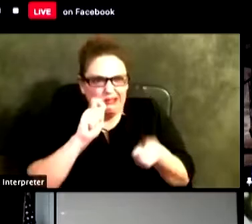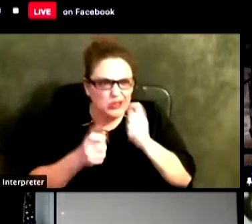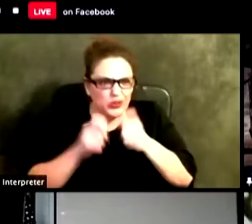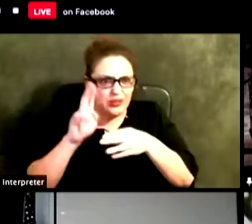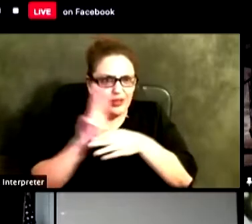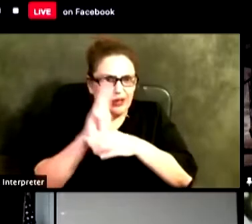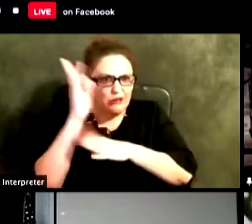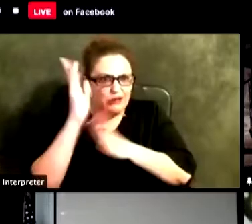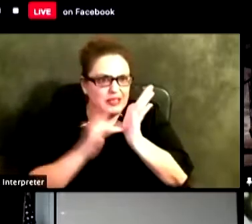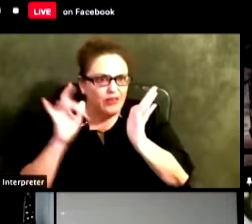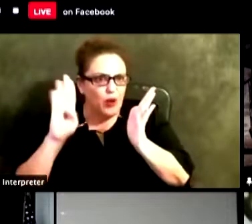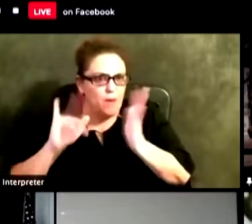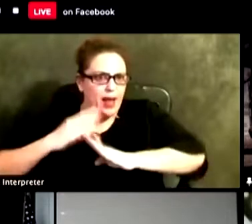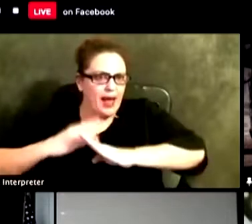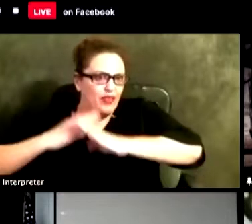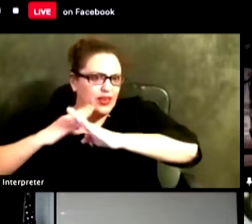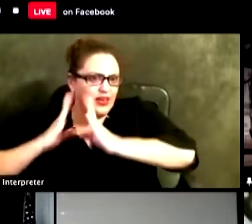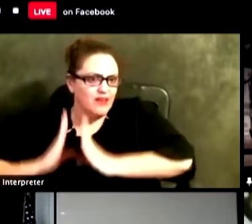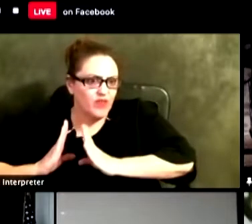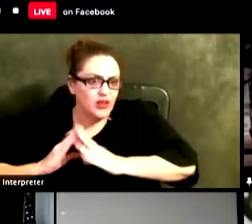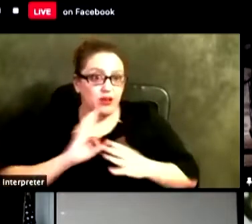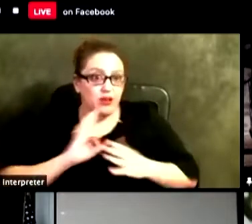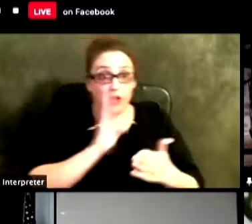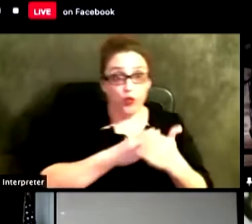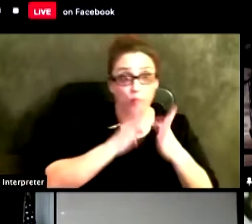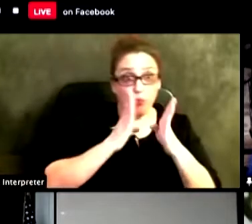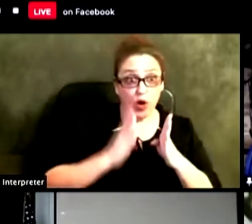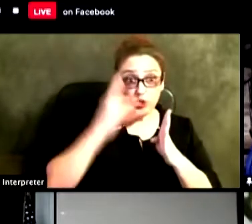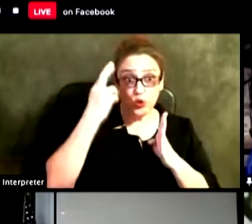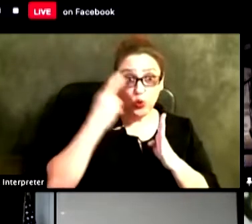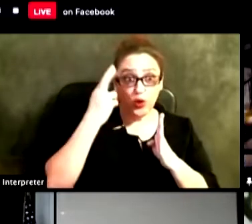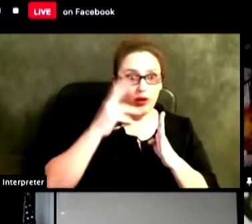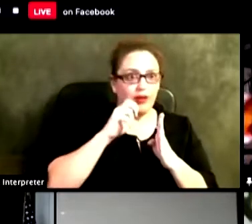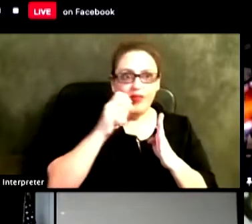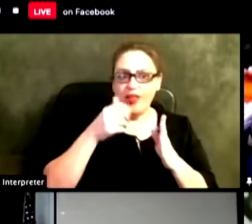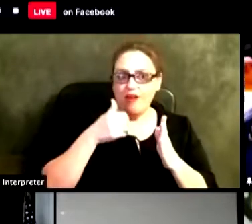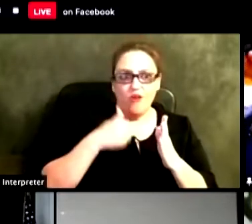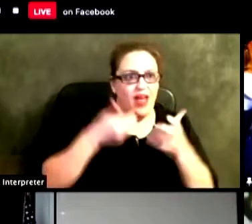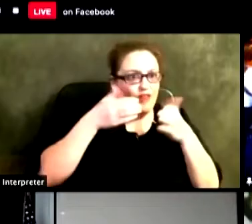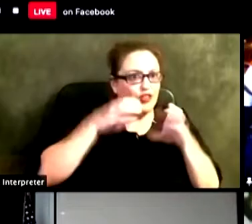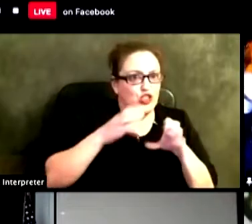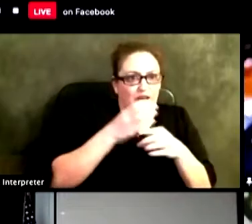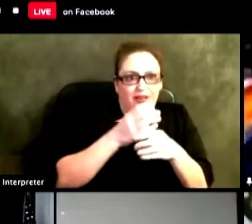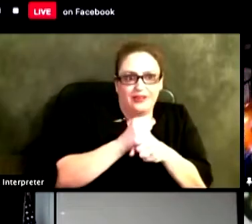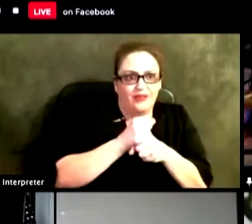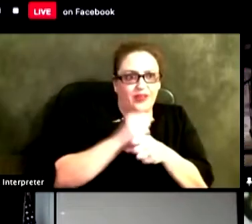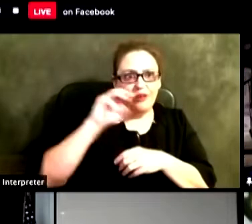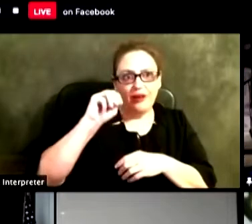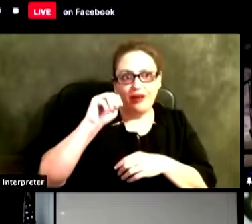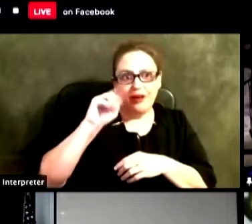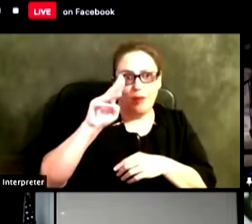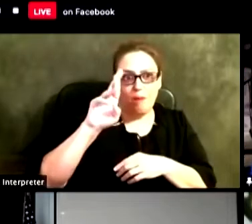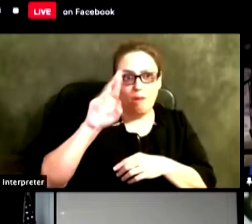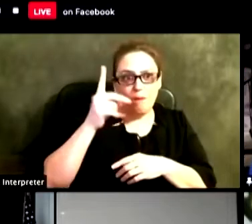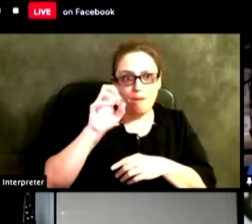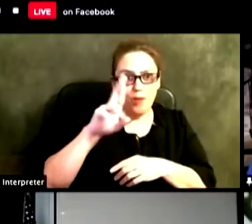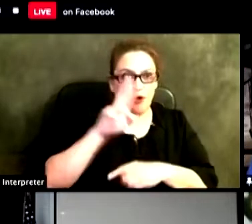the prosecution realizes they don't have a hope of getting a murder charge, it just leaves the